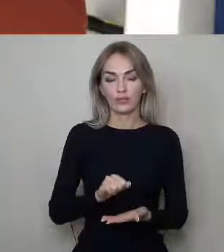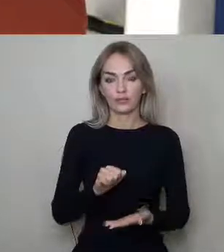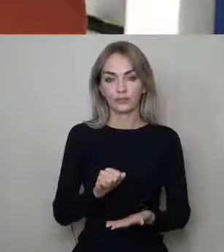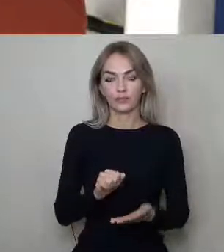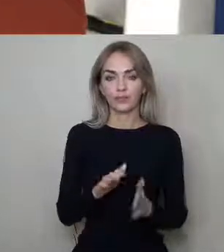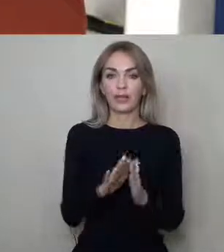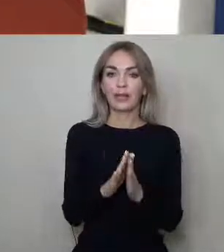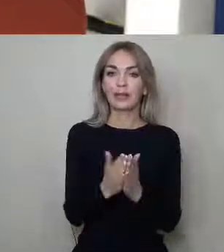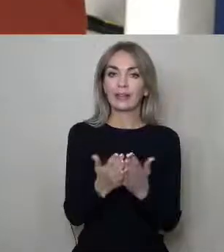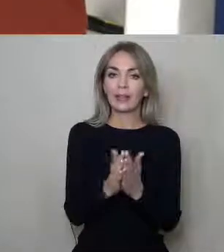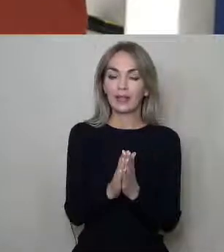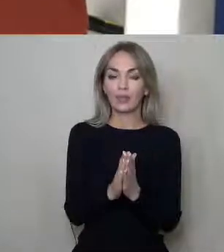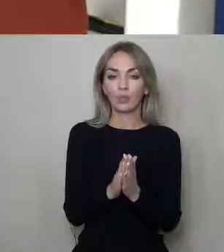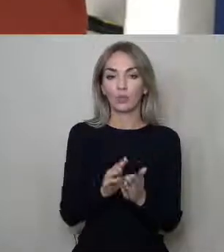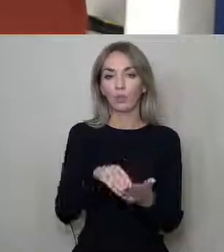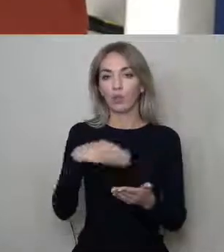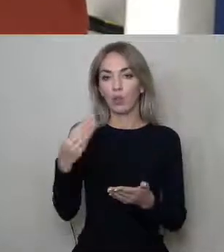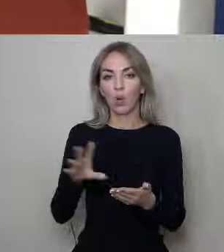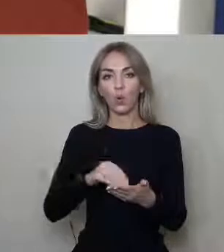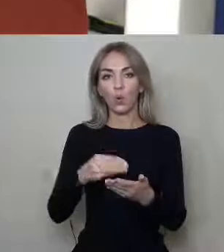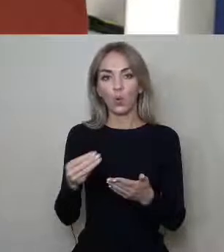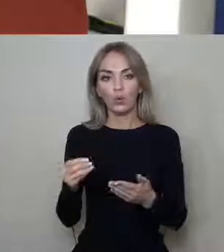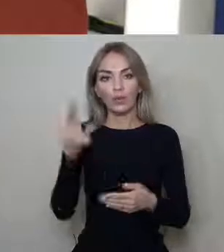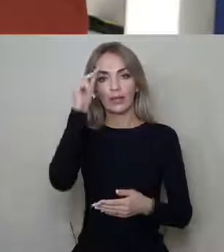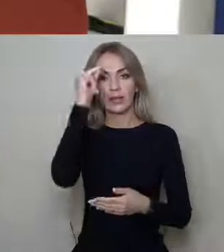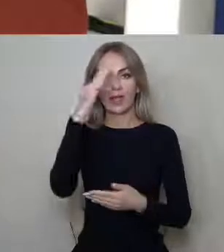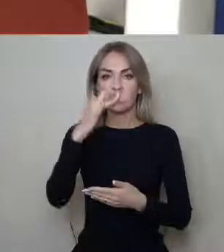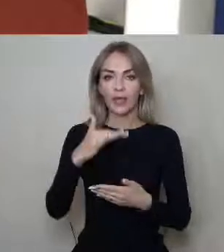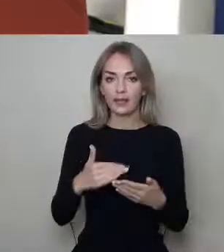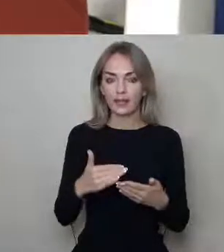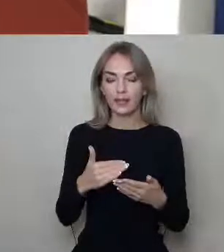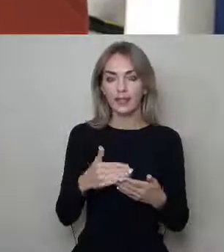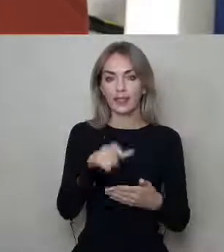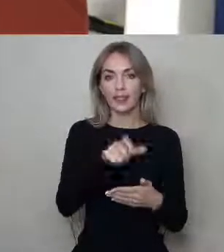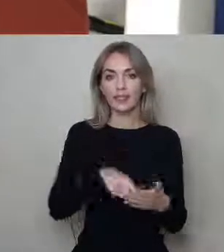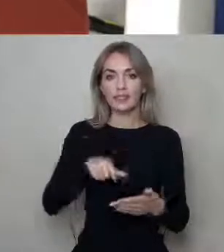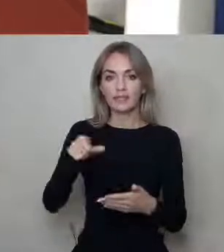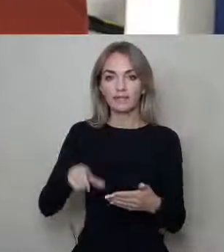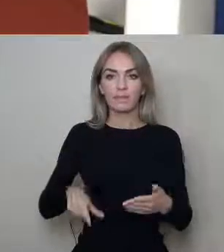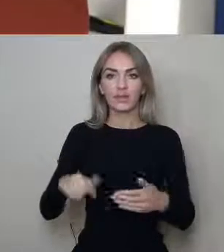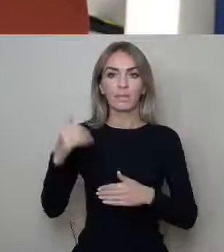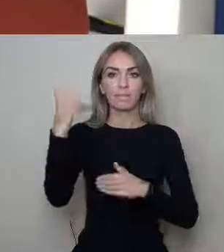sticks, the calendars, flyers,